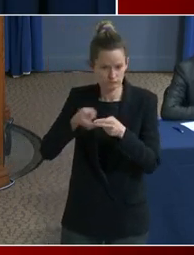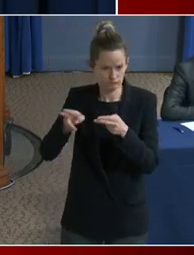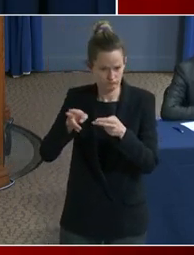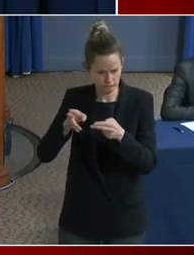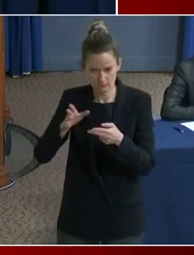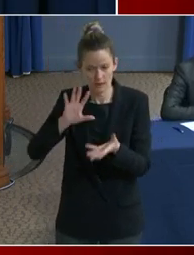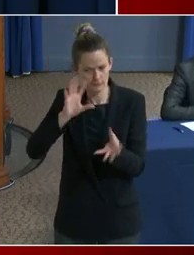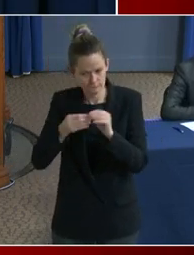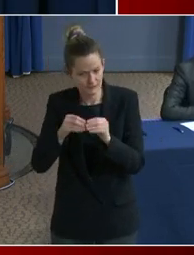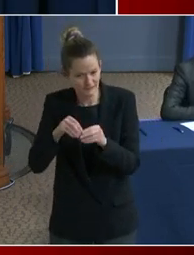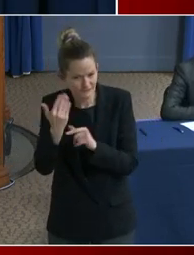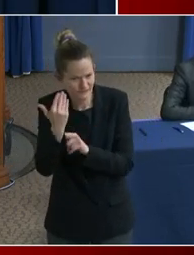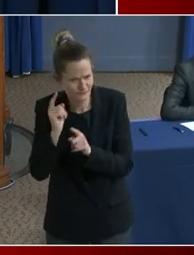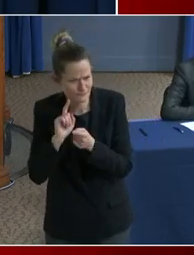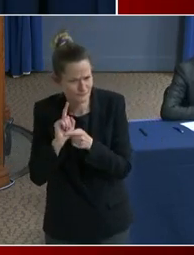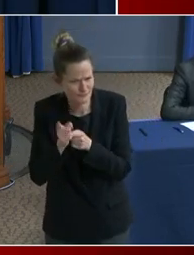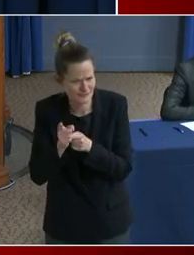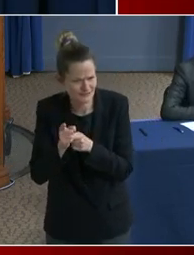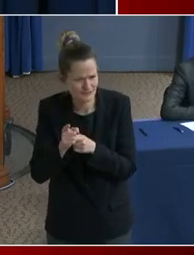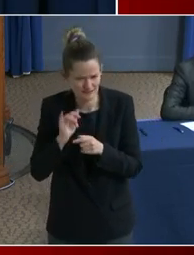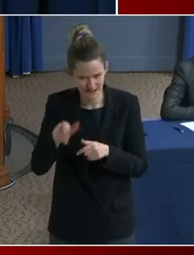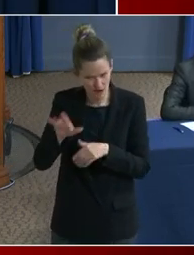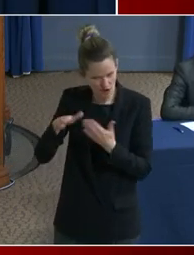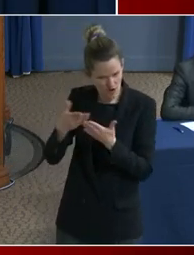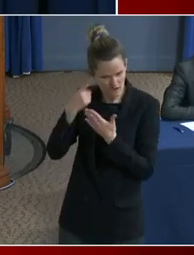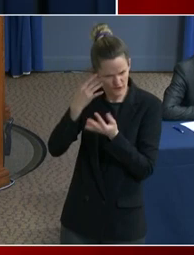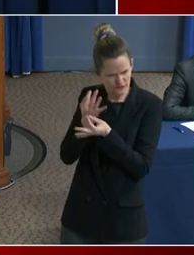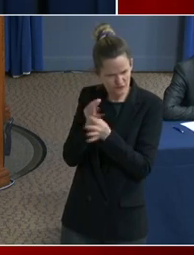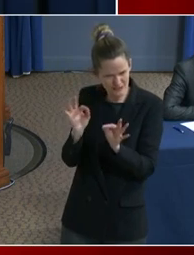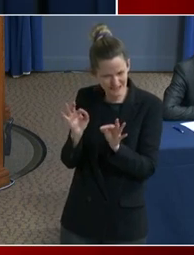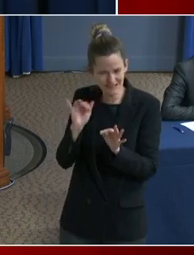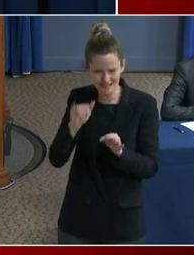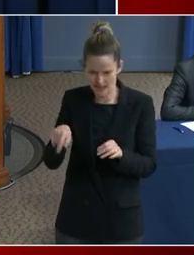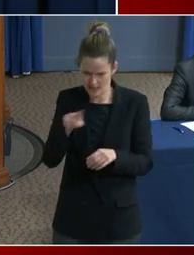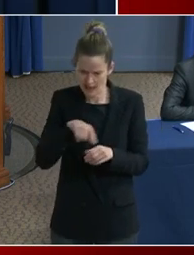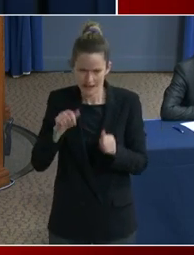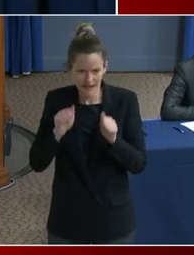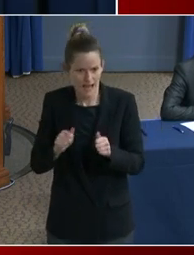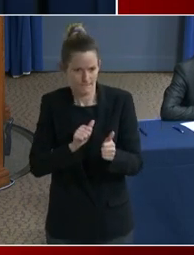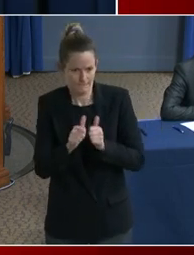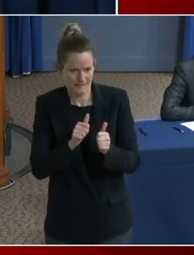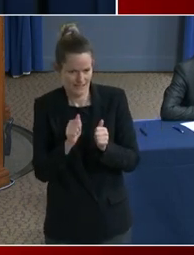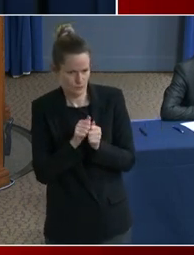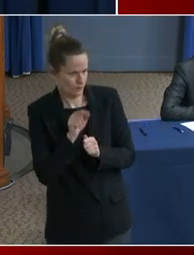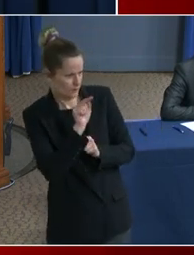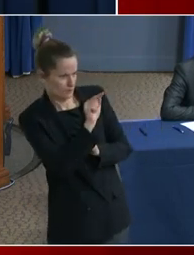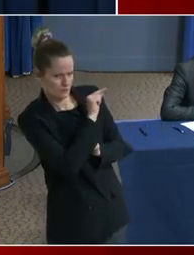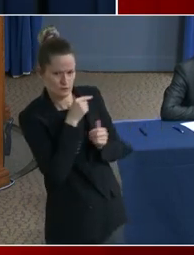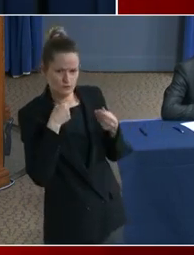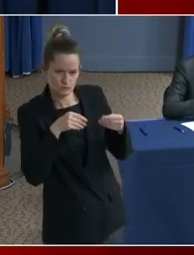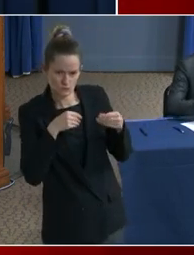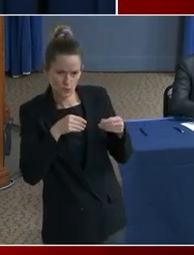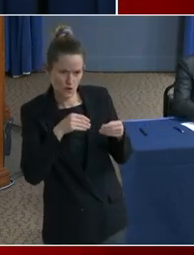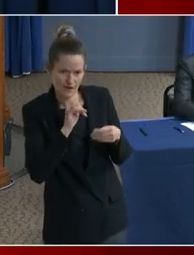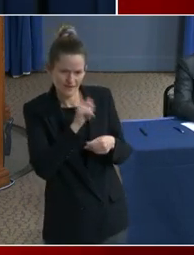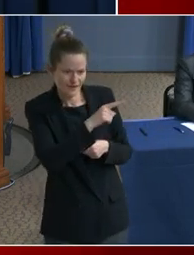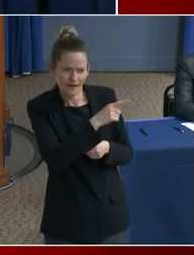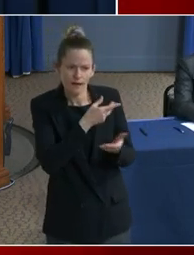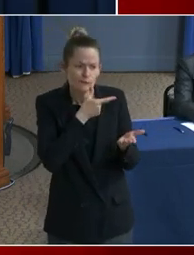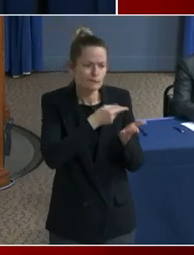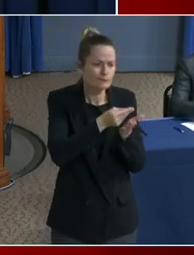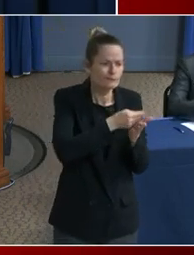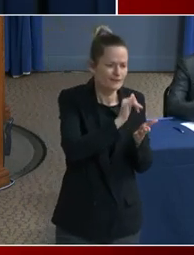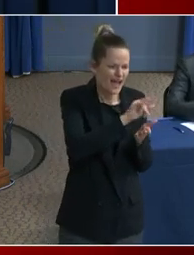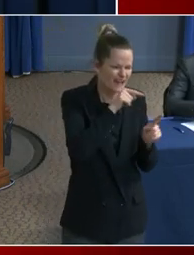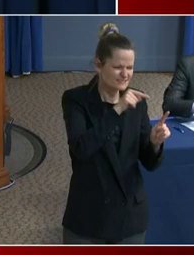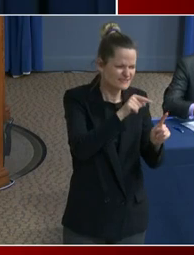for our residents. So we need to be able to compete in the marketplace for procuring those types of tests for people.